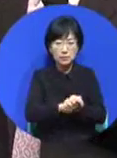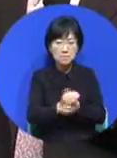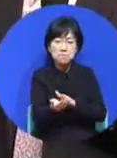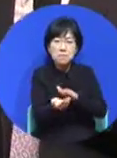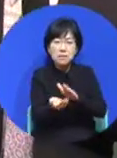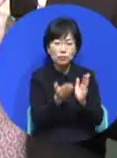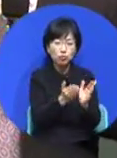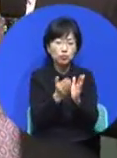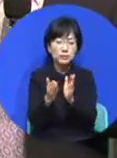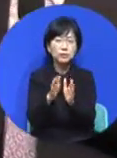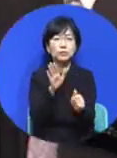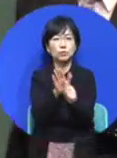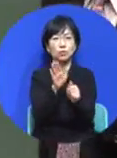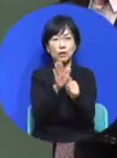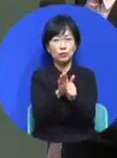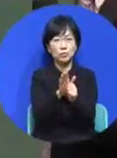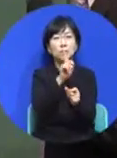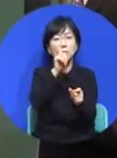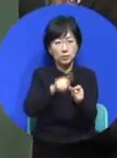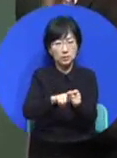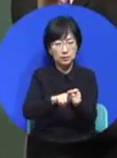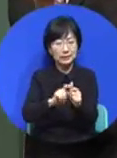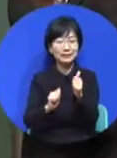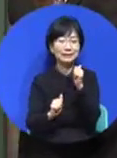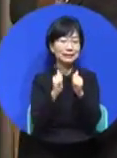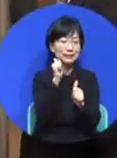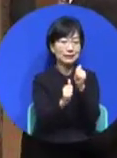It's not just any kind of test. It was to prepare him.